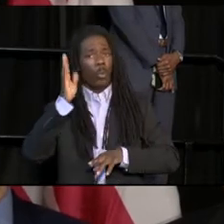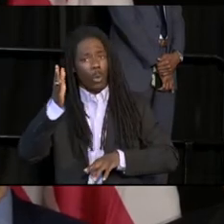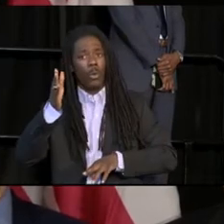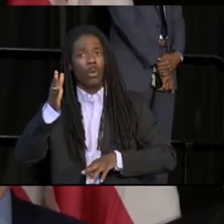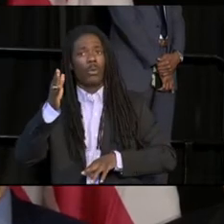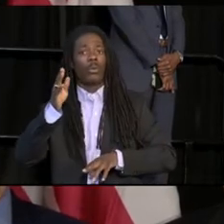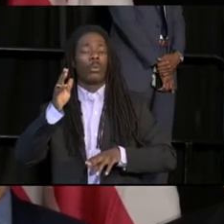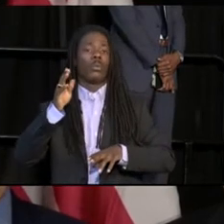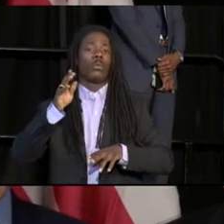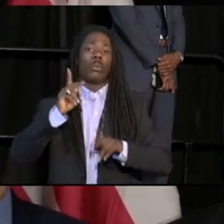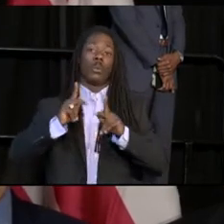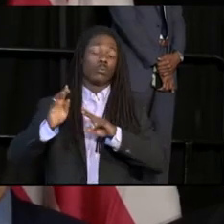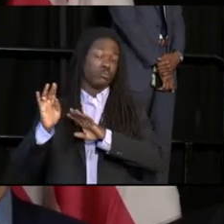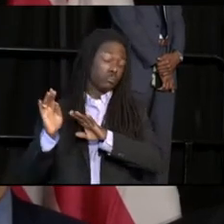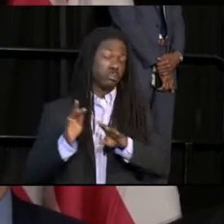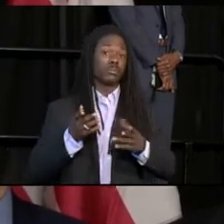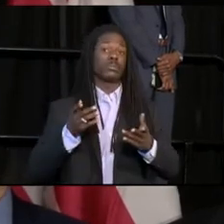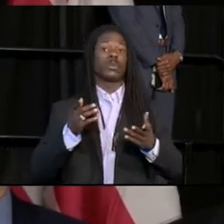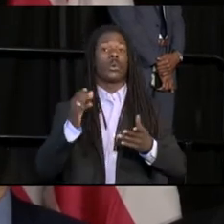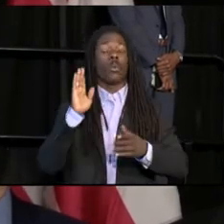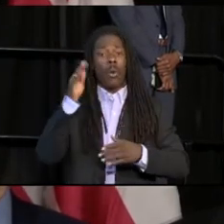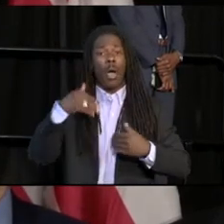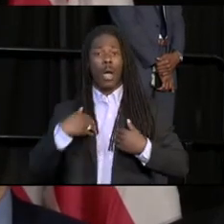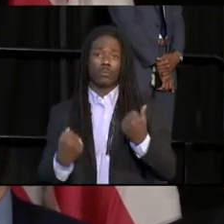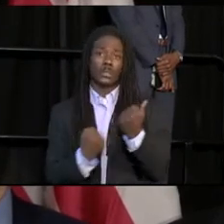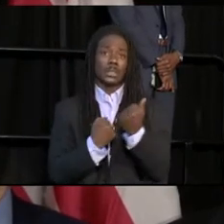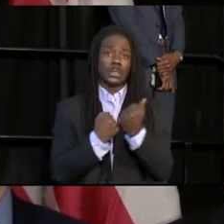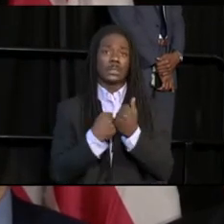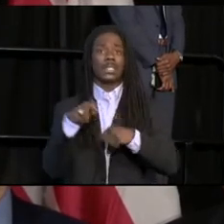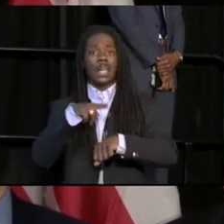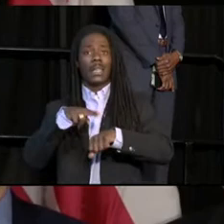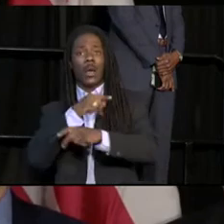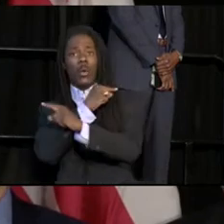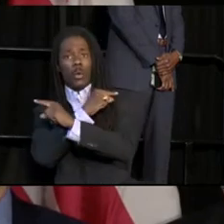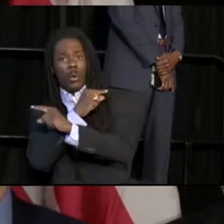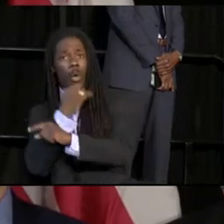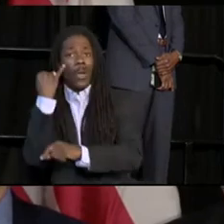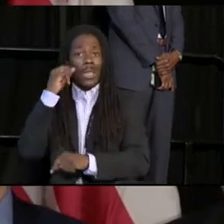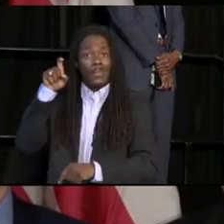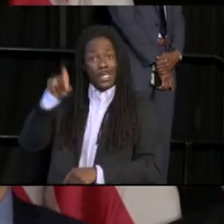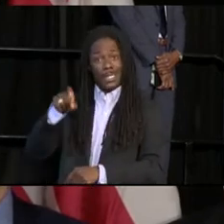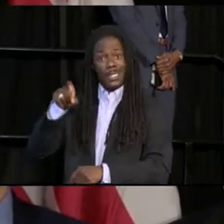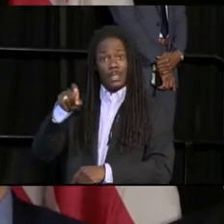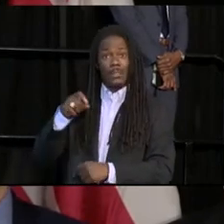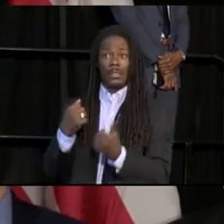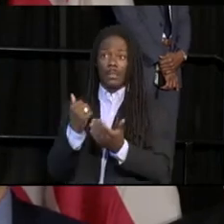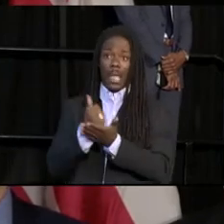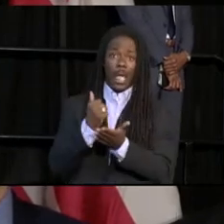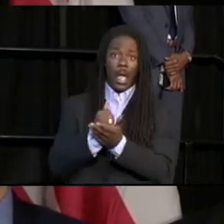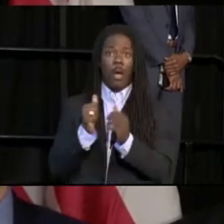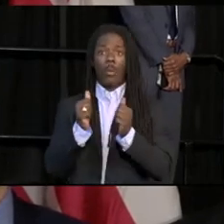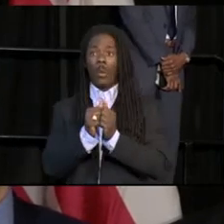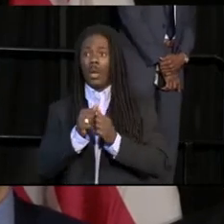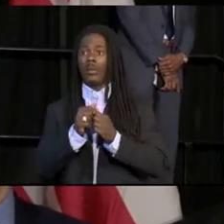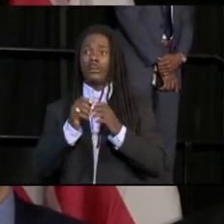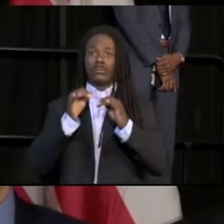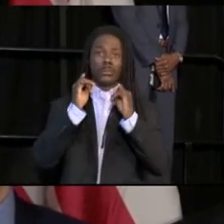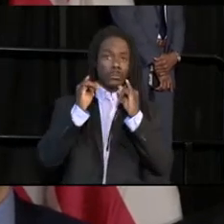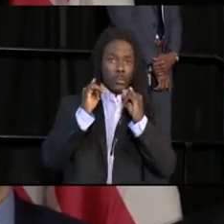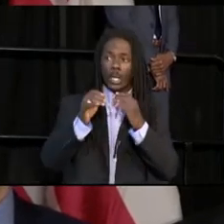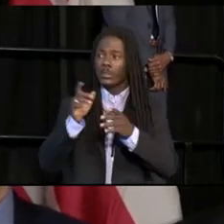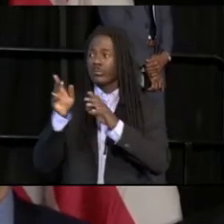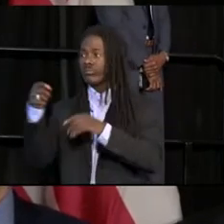who comes. We will have the assistance of the National Guard if needed to help with directions and traffic